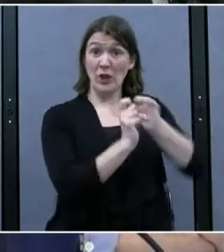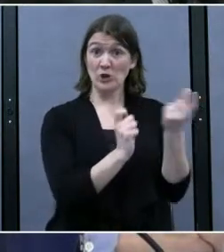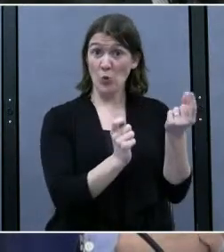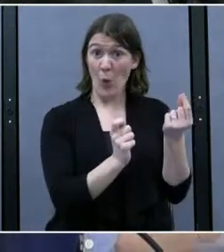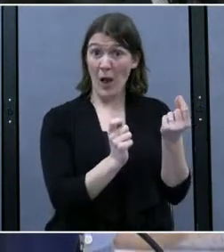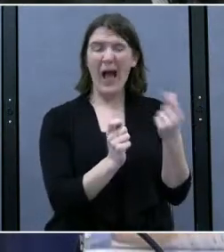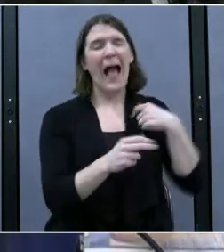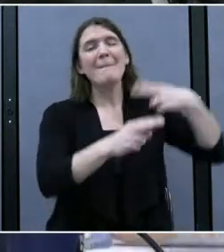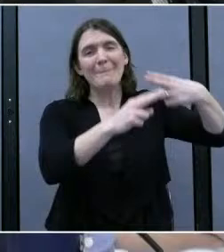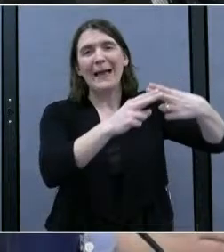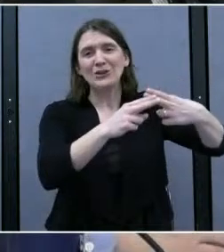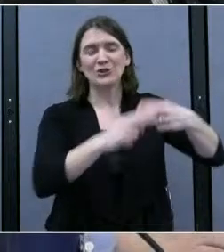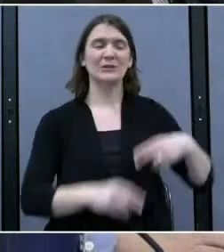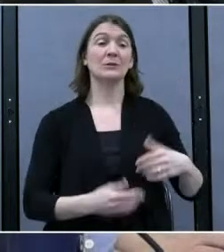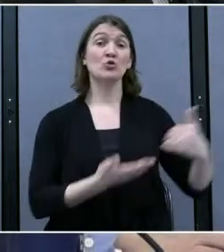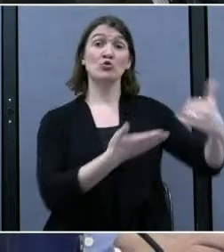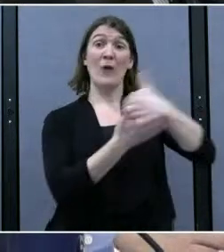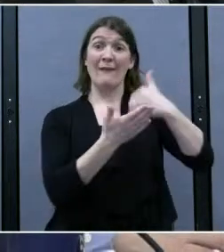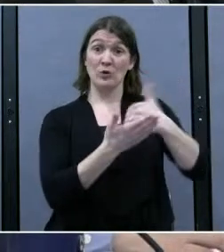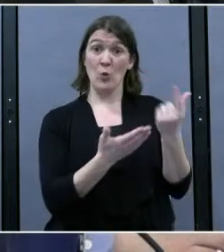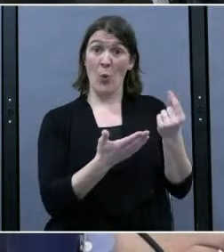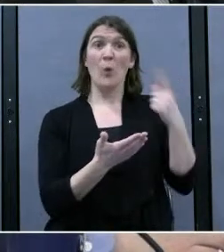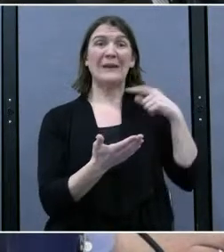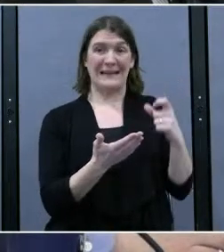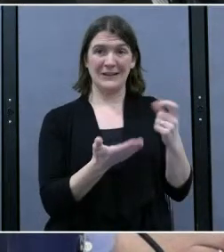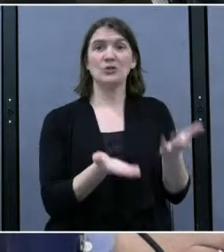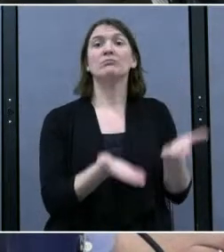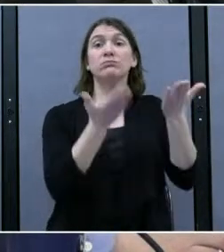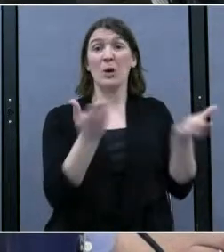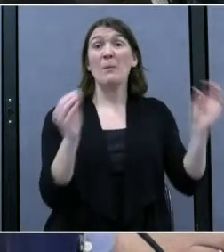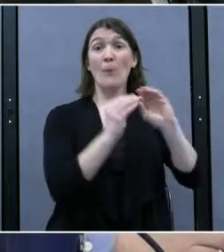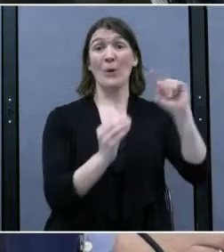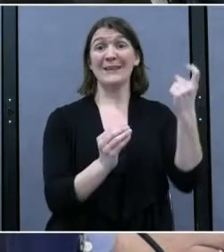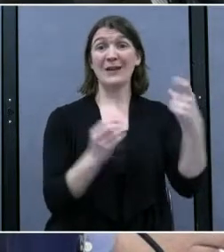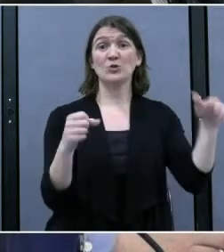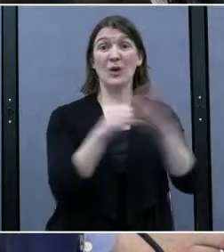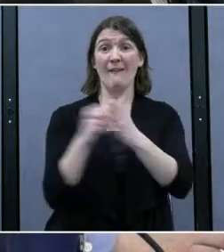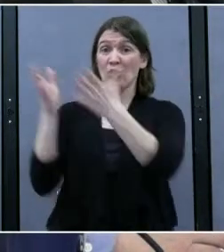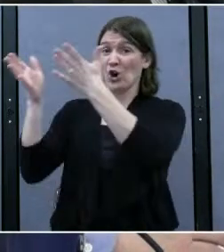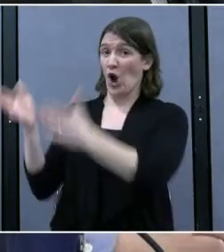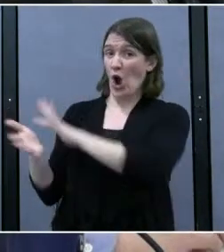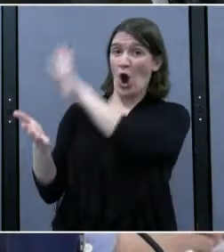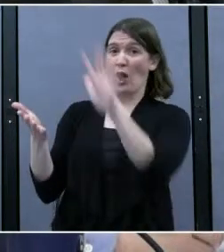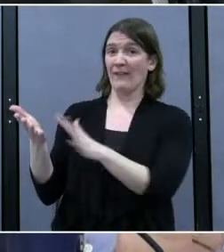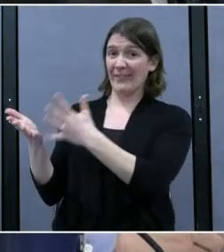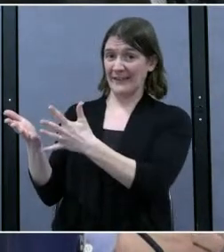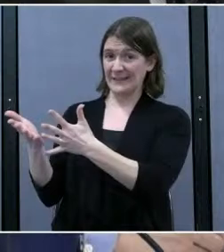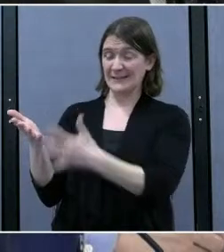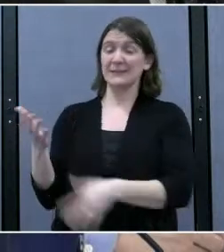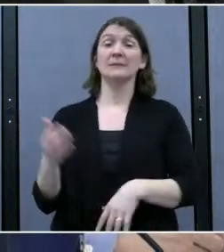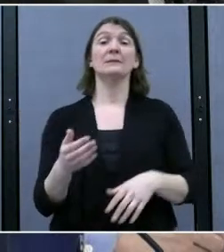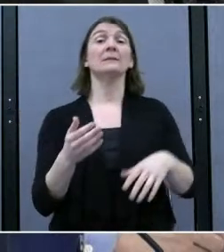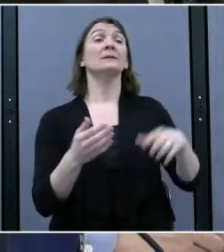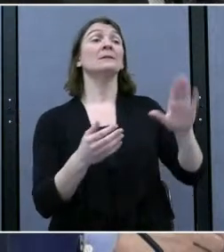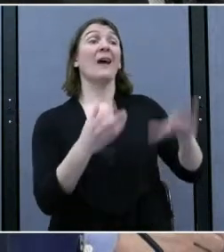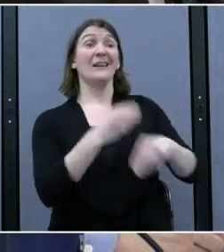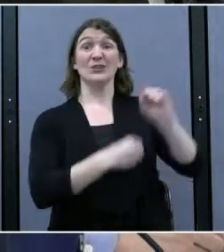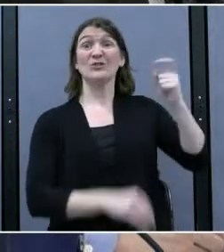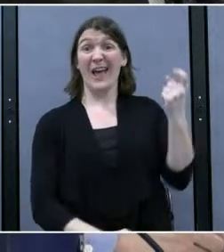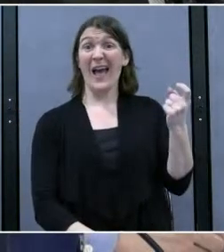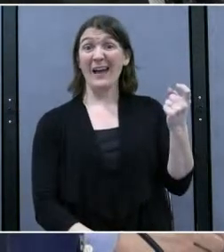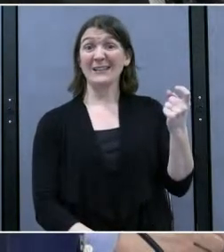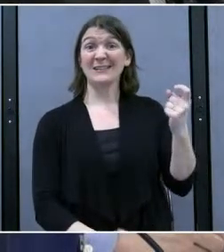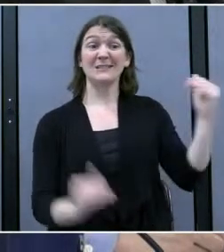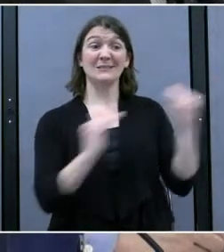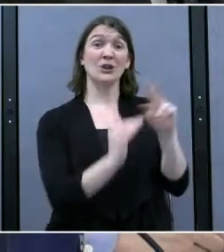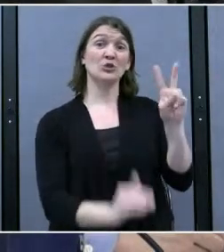already kind of mentioned it. We'll need to raise more property taxes to cover these expenditures, and the additional property taxes will